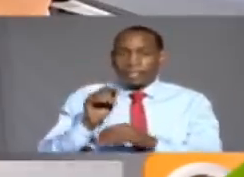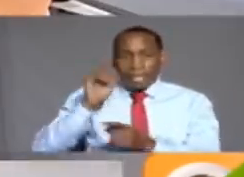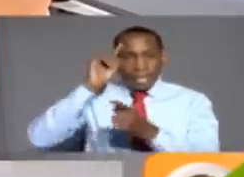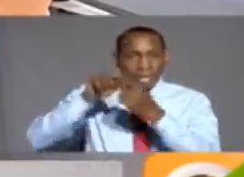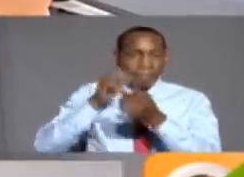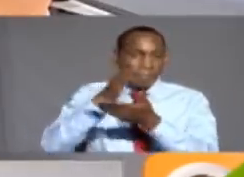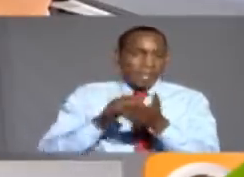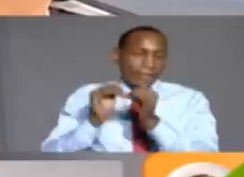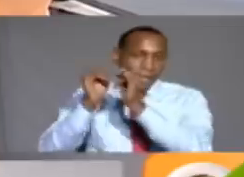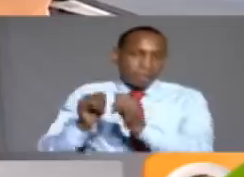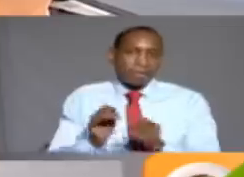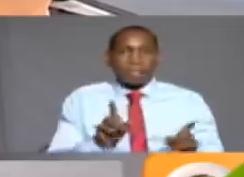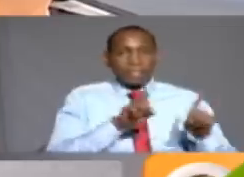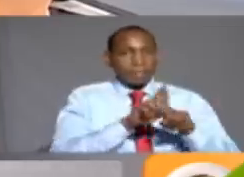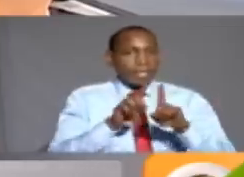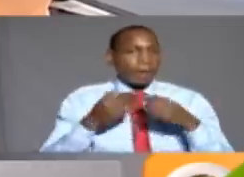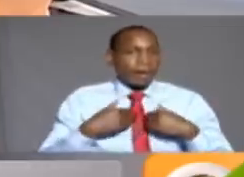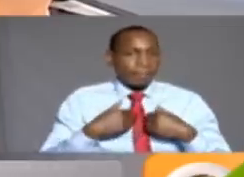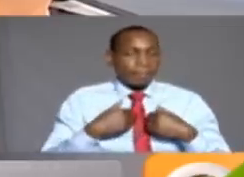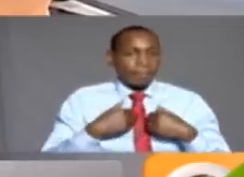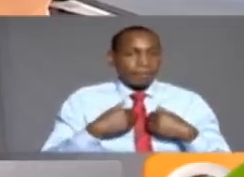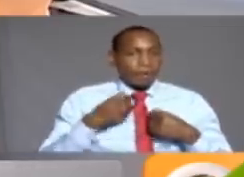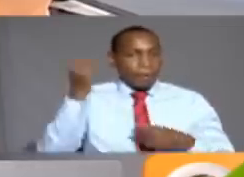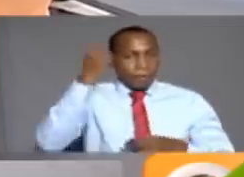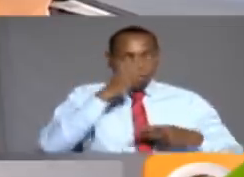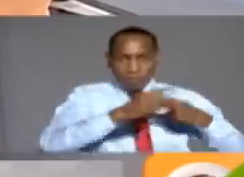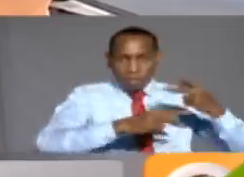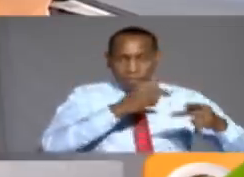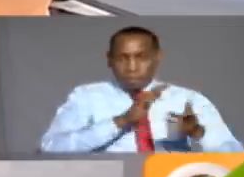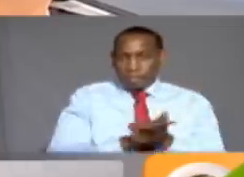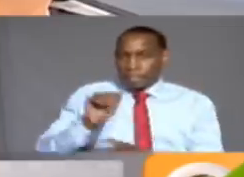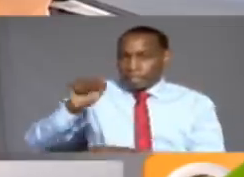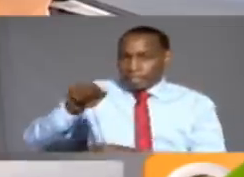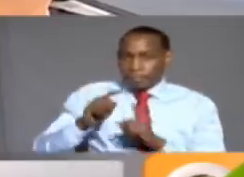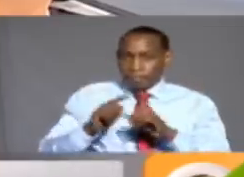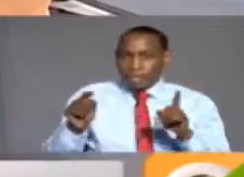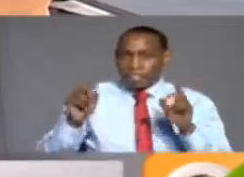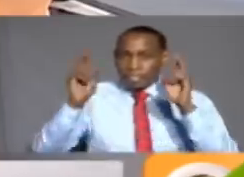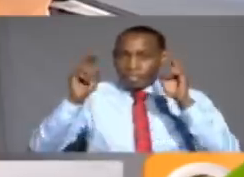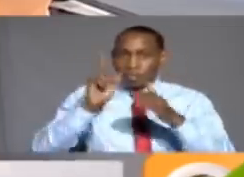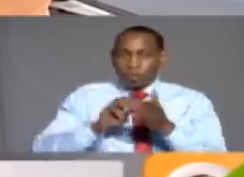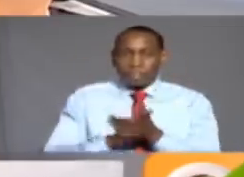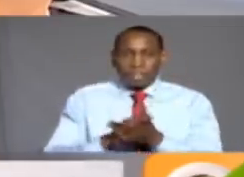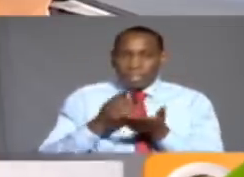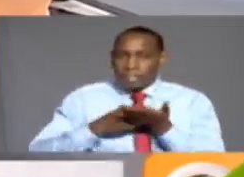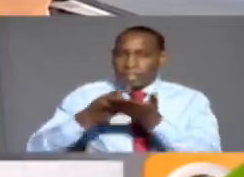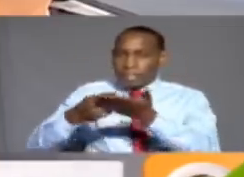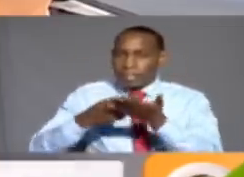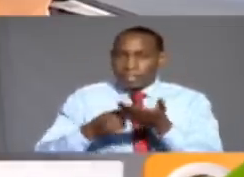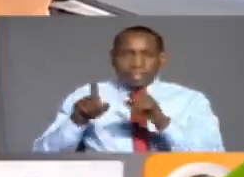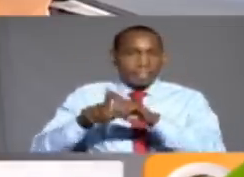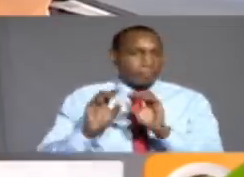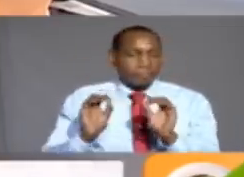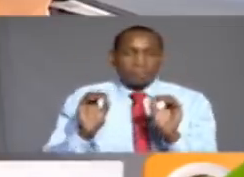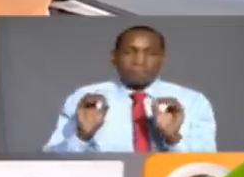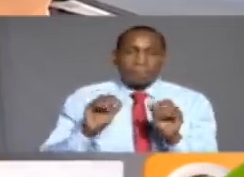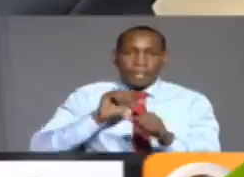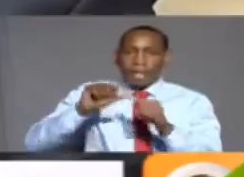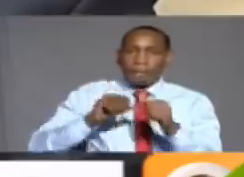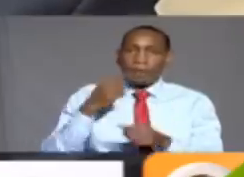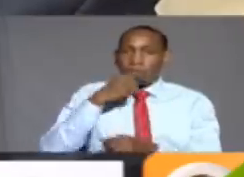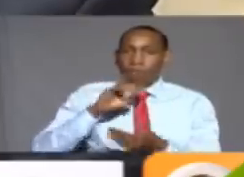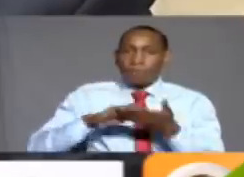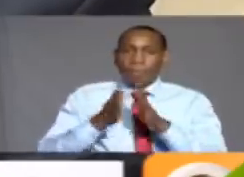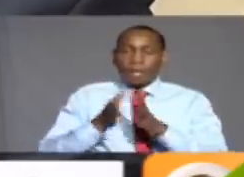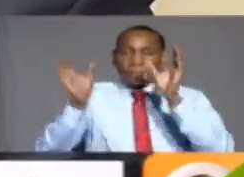way, it is a political process. Yes, but you see now the issue is this: we are not even supposed to be having a conversation about who is going to be